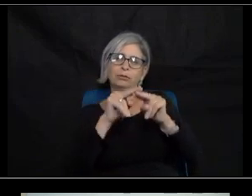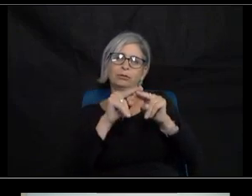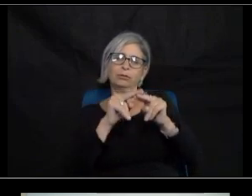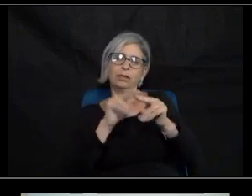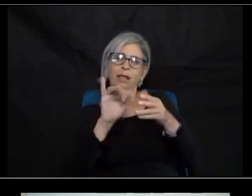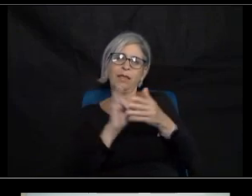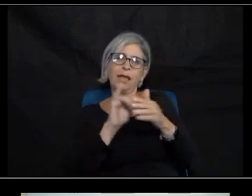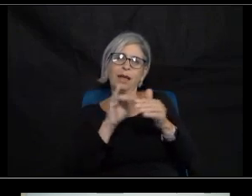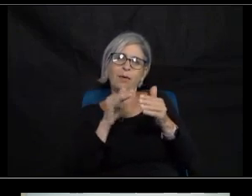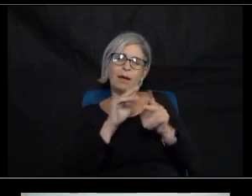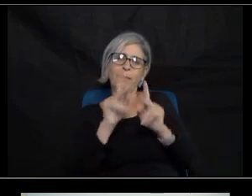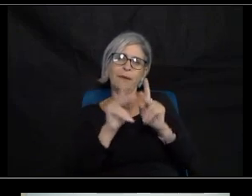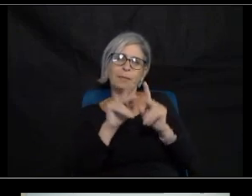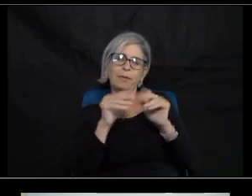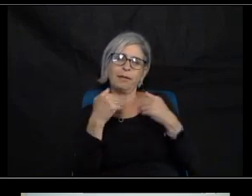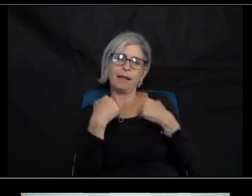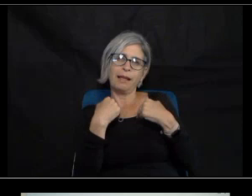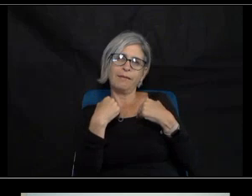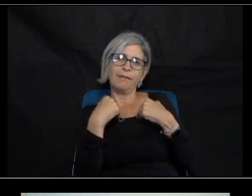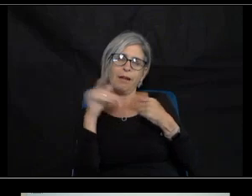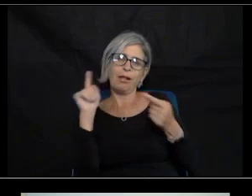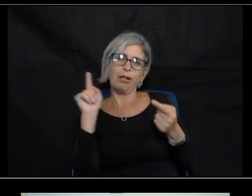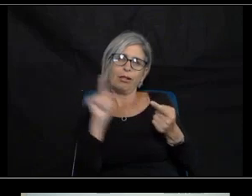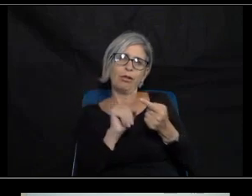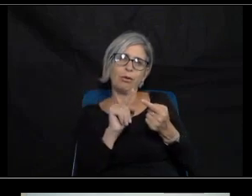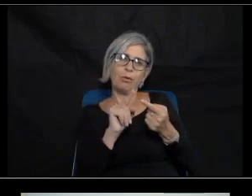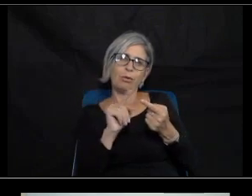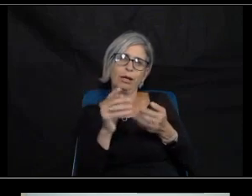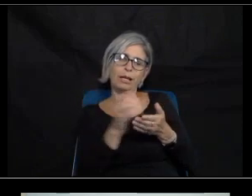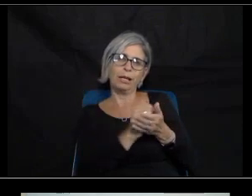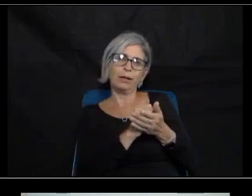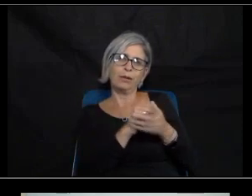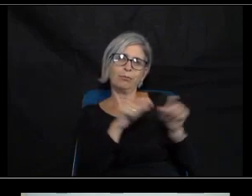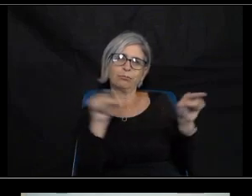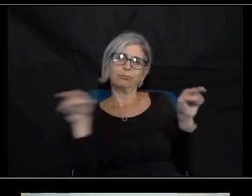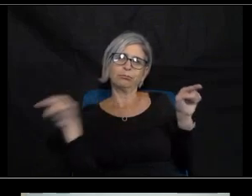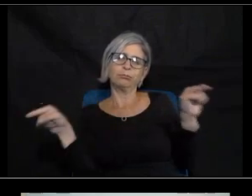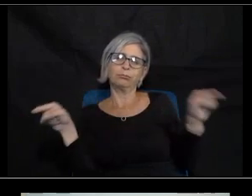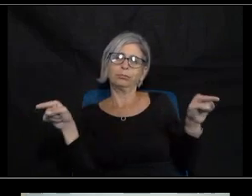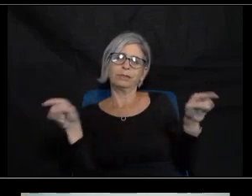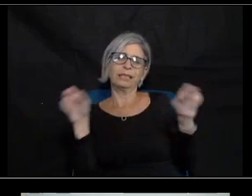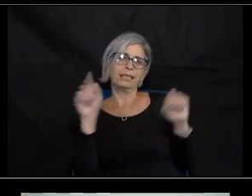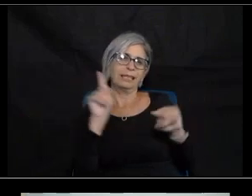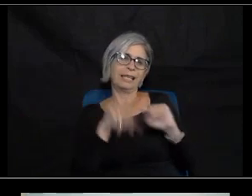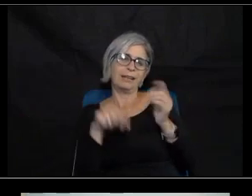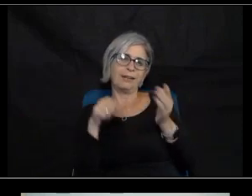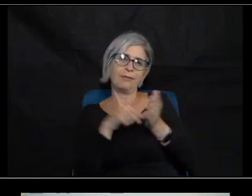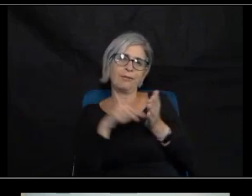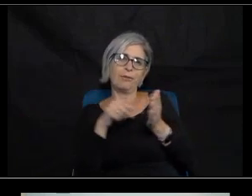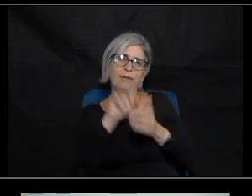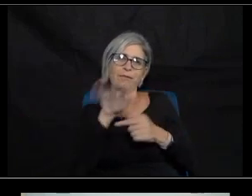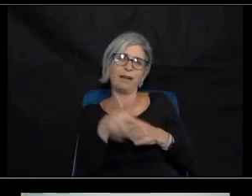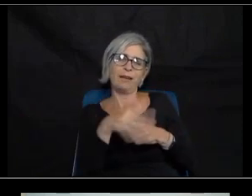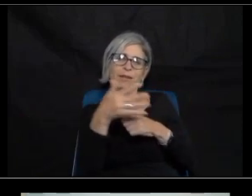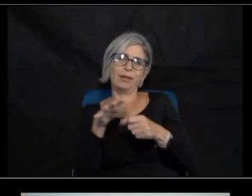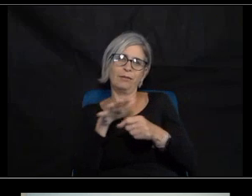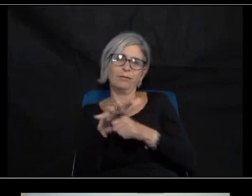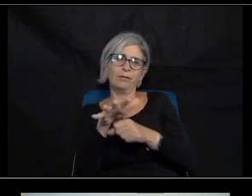way people at the lower end of the income spectrum who maybe cannot afford the five full dollars